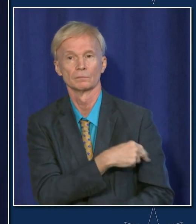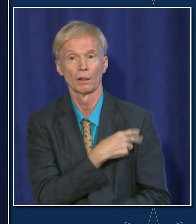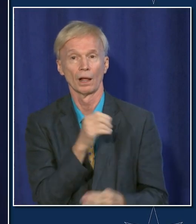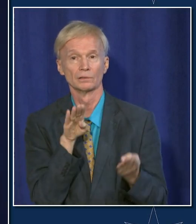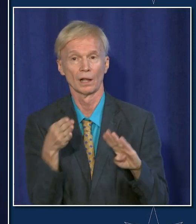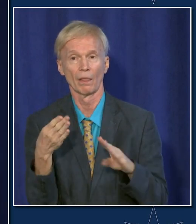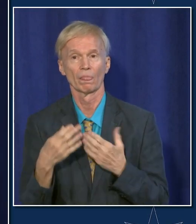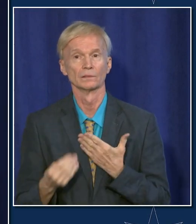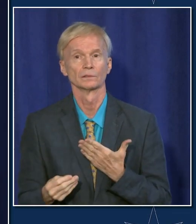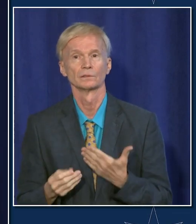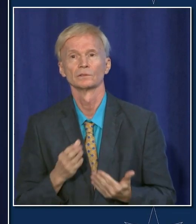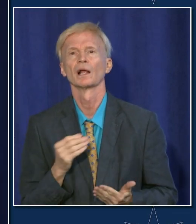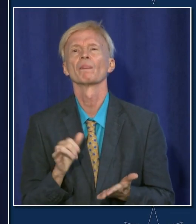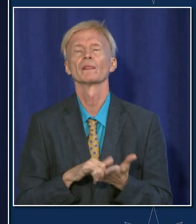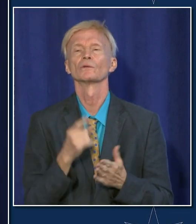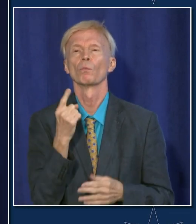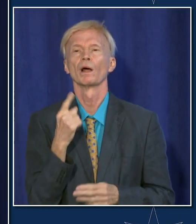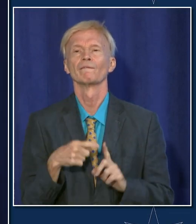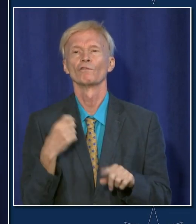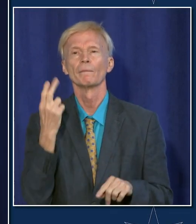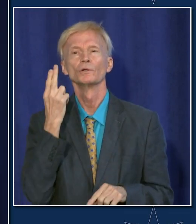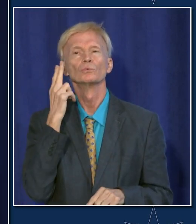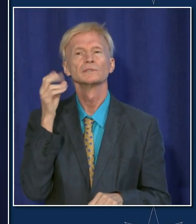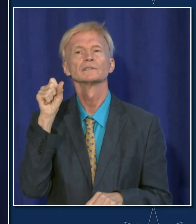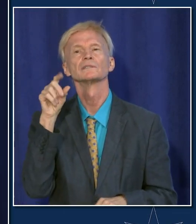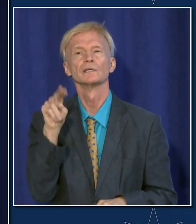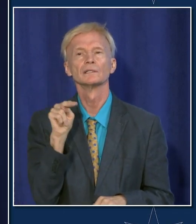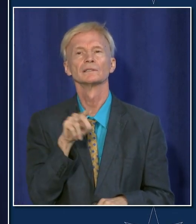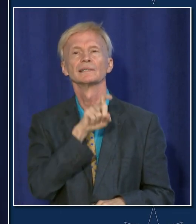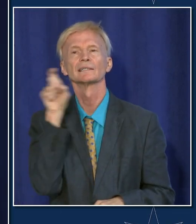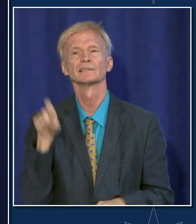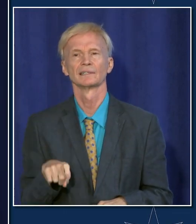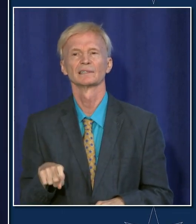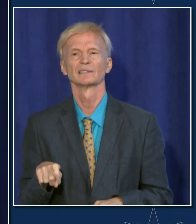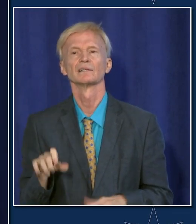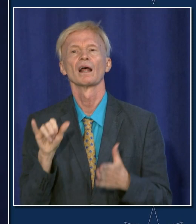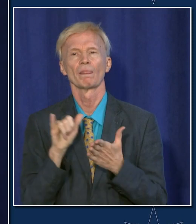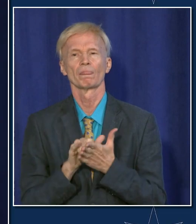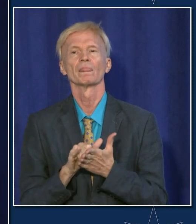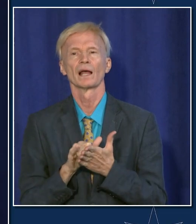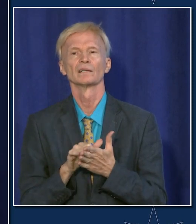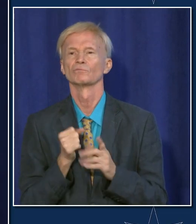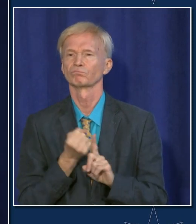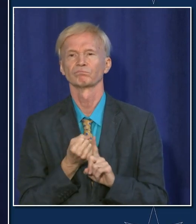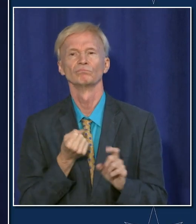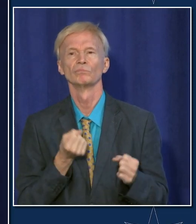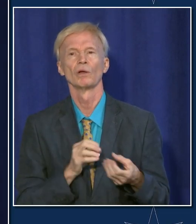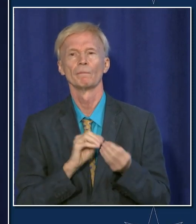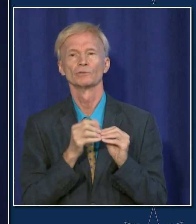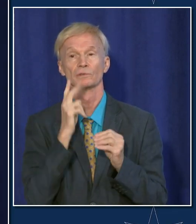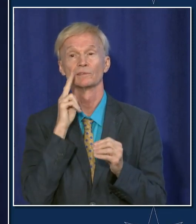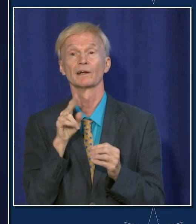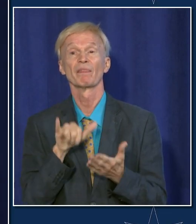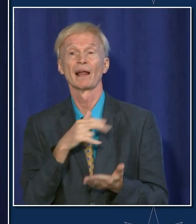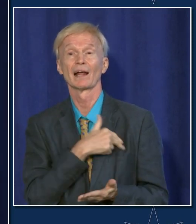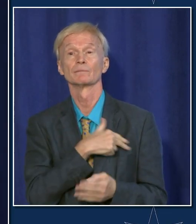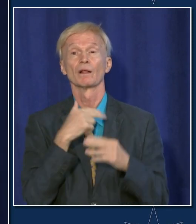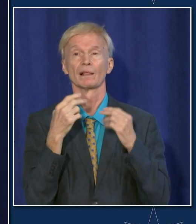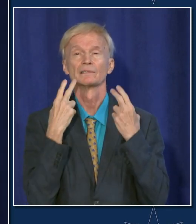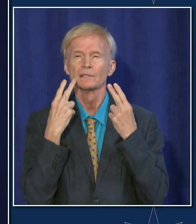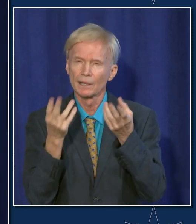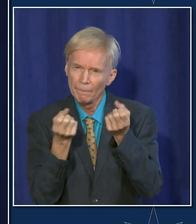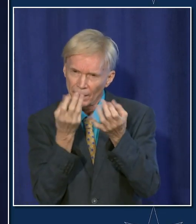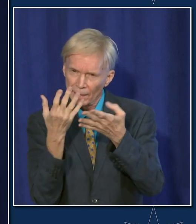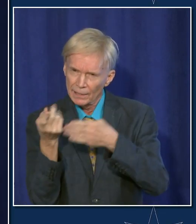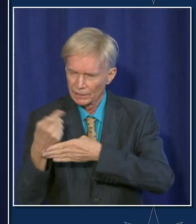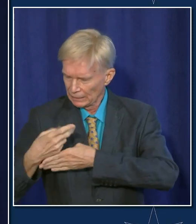just one hospital from Houston, Texas, an area that's being hit very hard. And in this hospital, you can see, as of just a